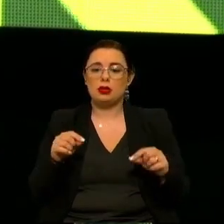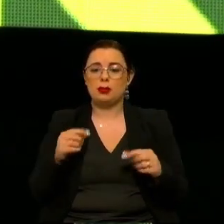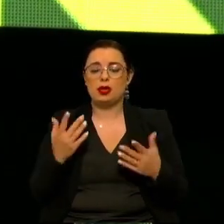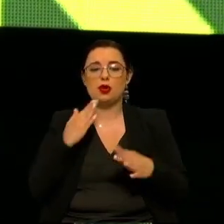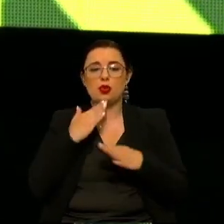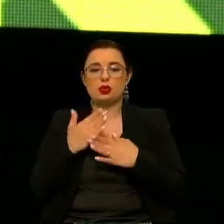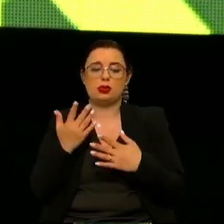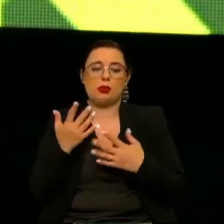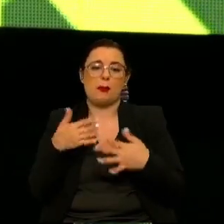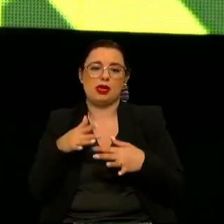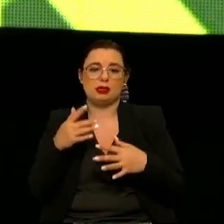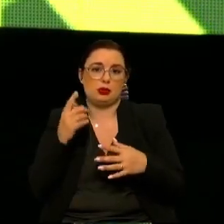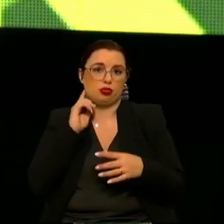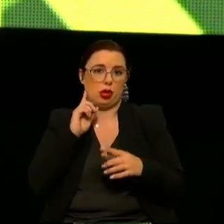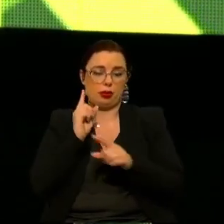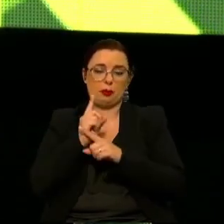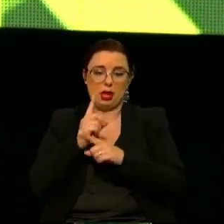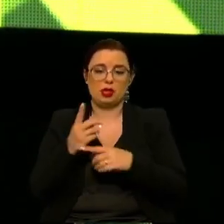secrecy, and